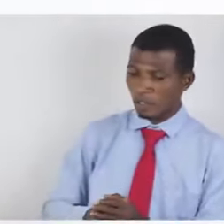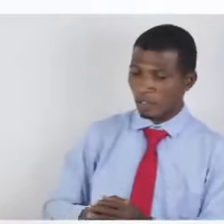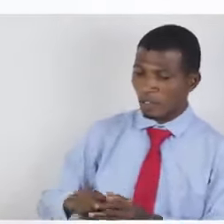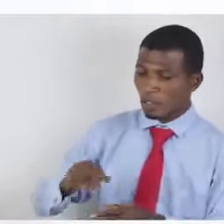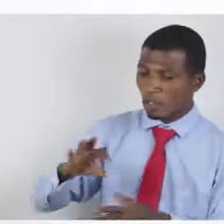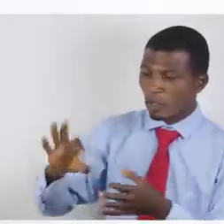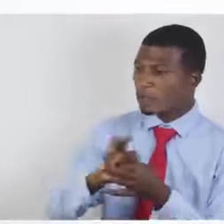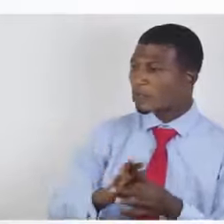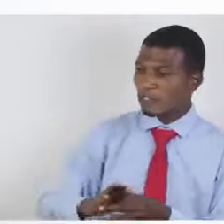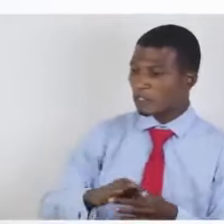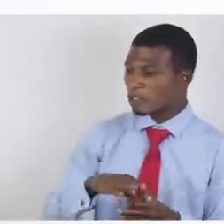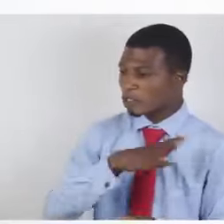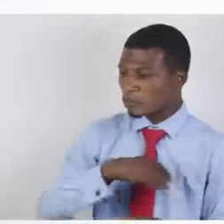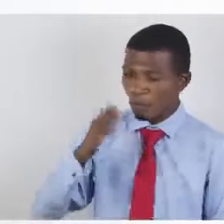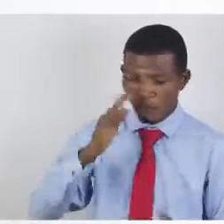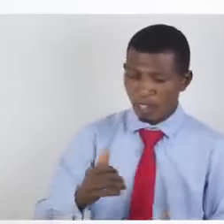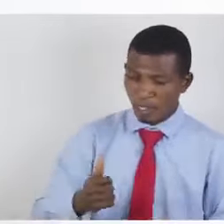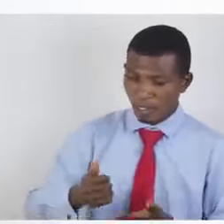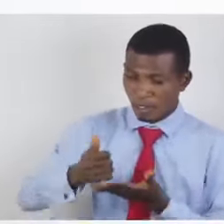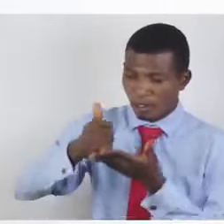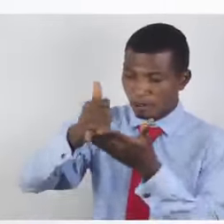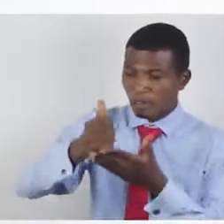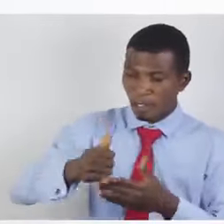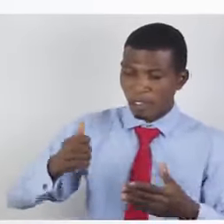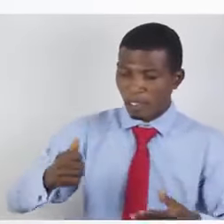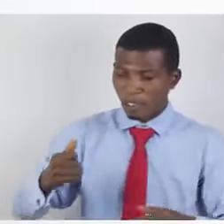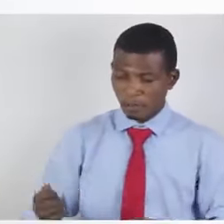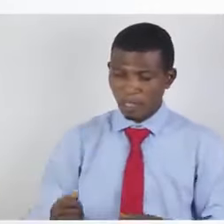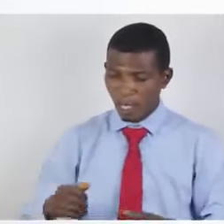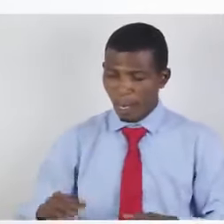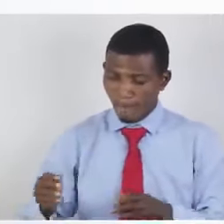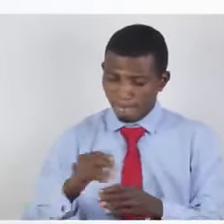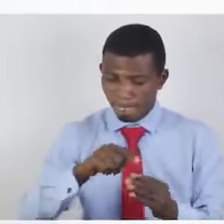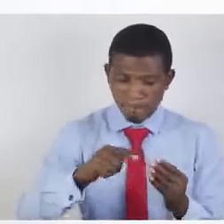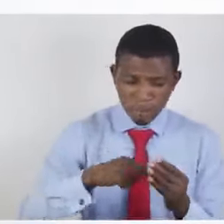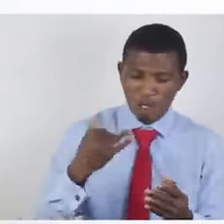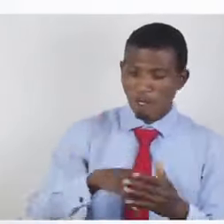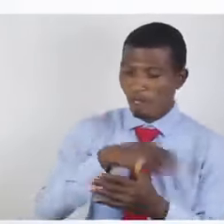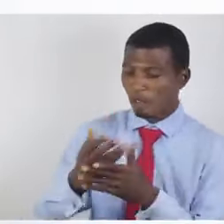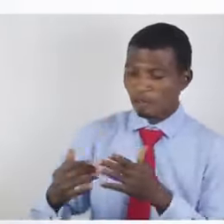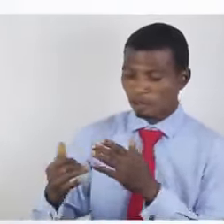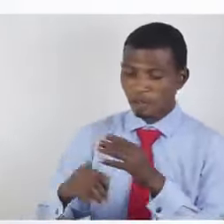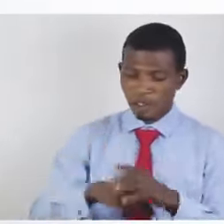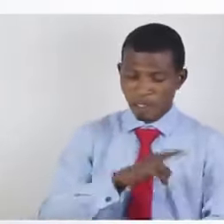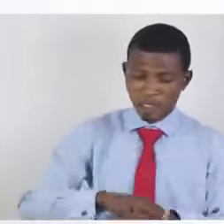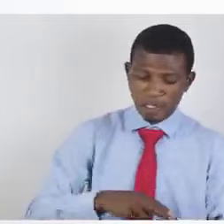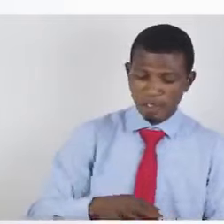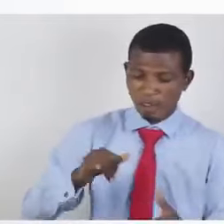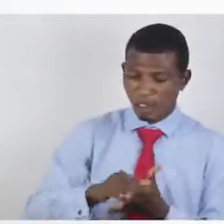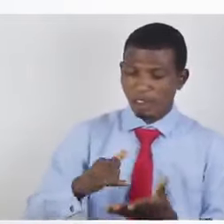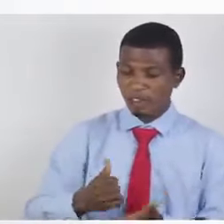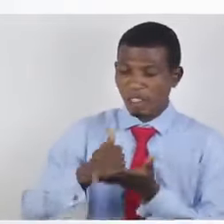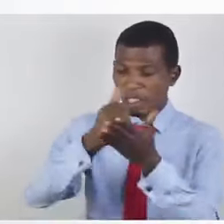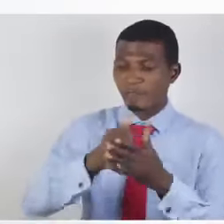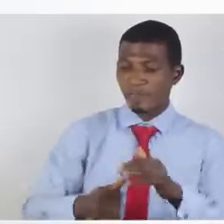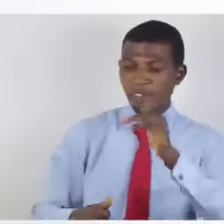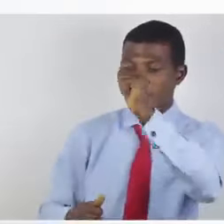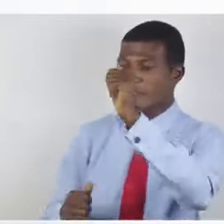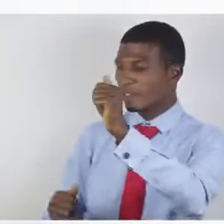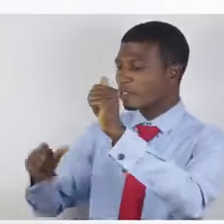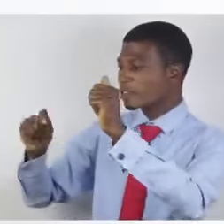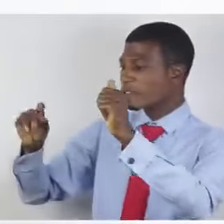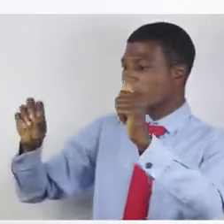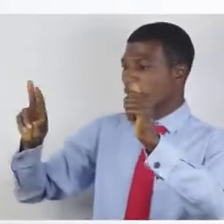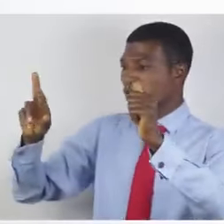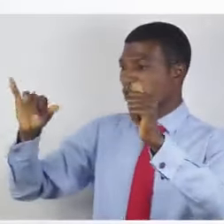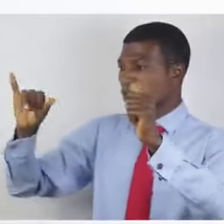2014. It says cooperation and friendliness are enhanced amongst nations through interdependence necessitated